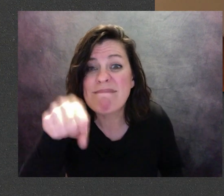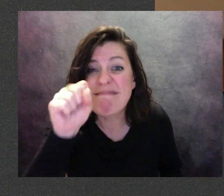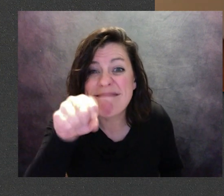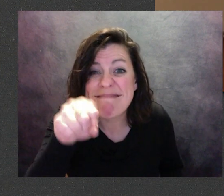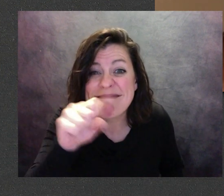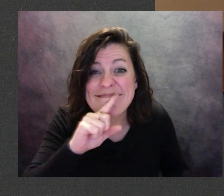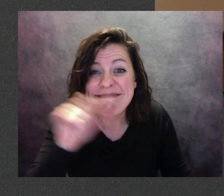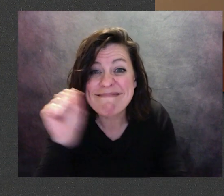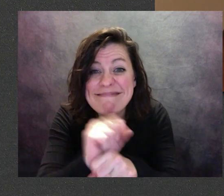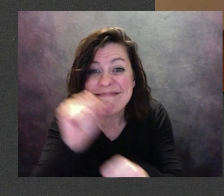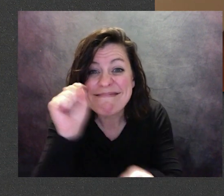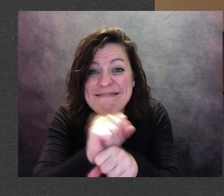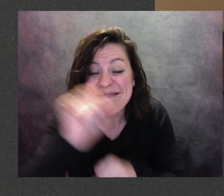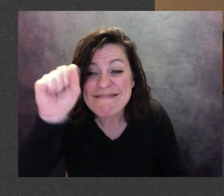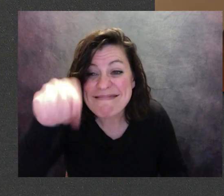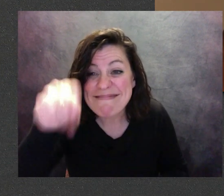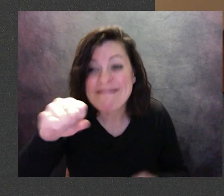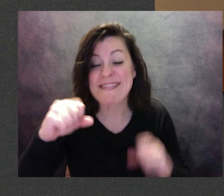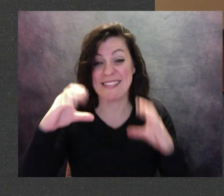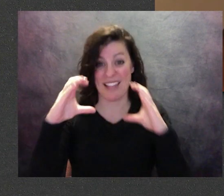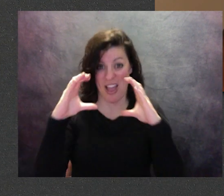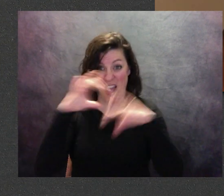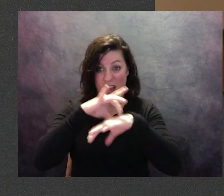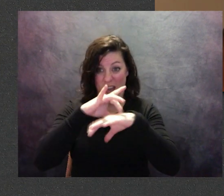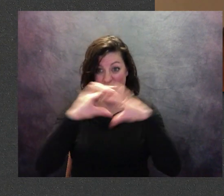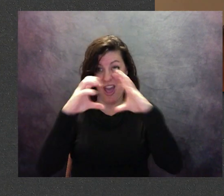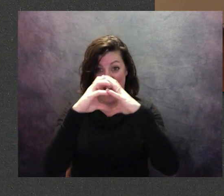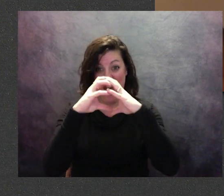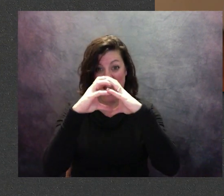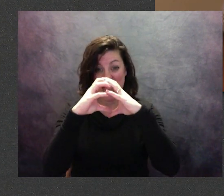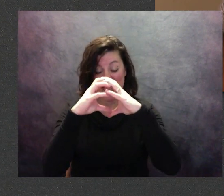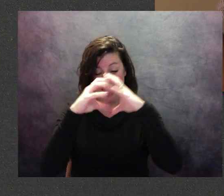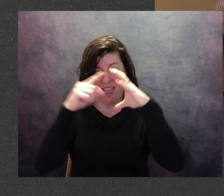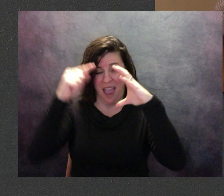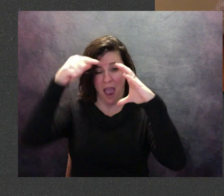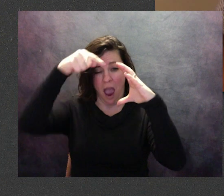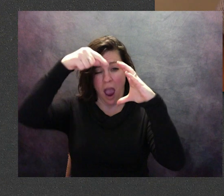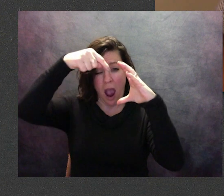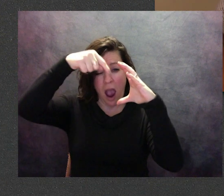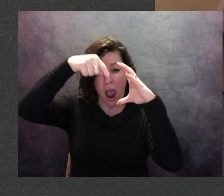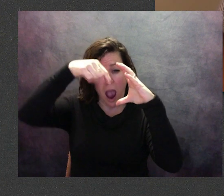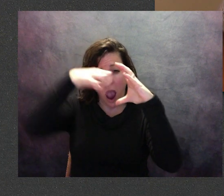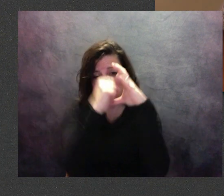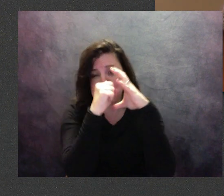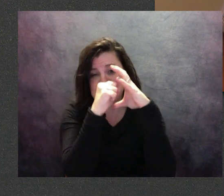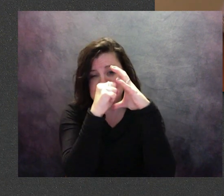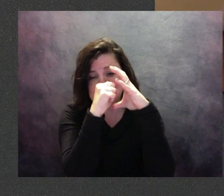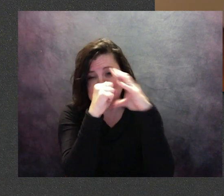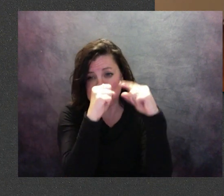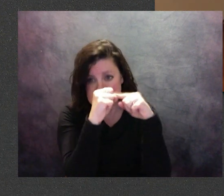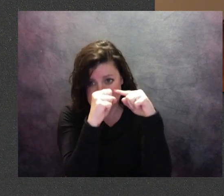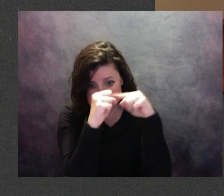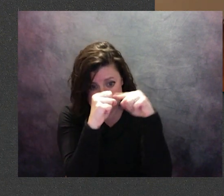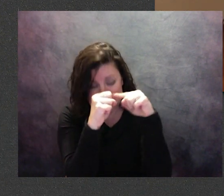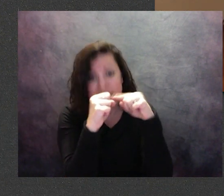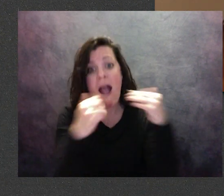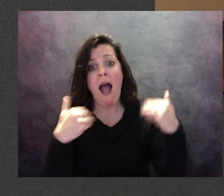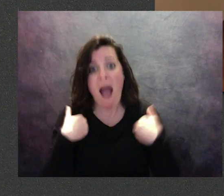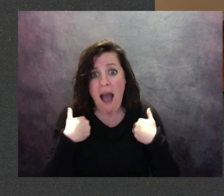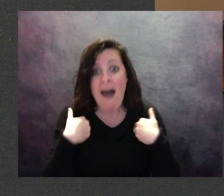core inside that is a magnet. It has a north and a south